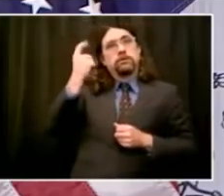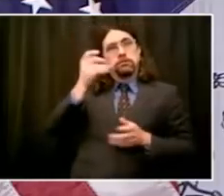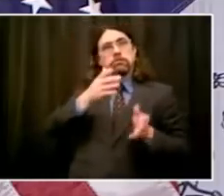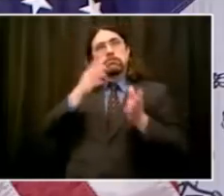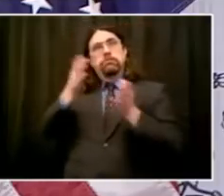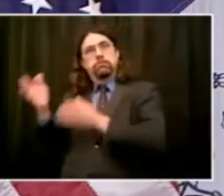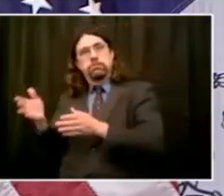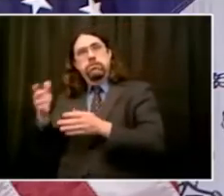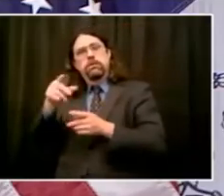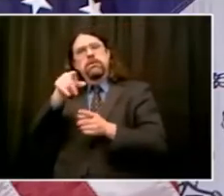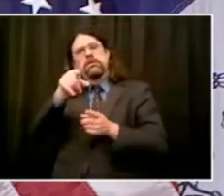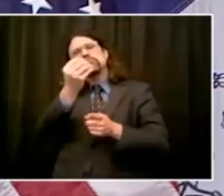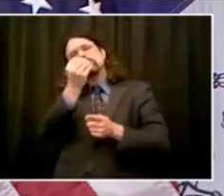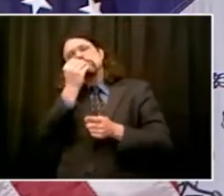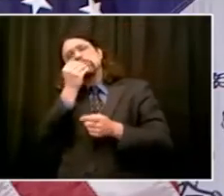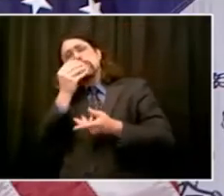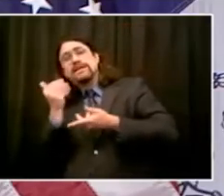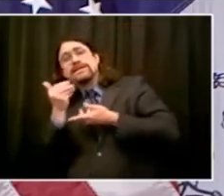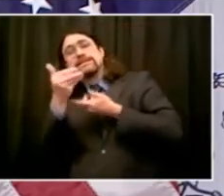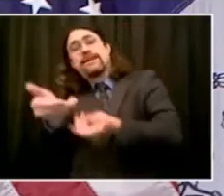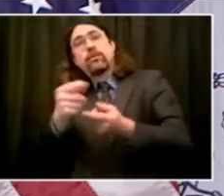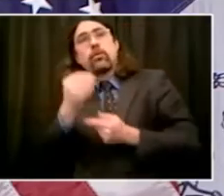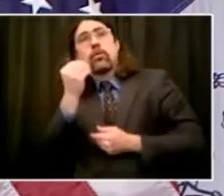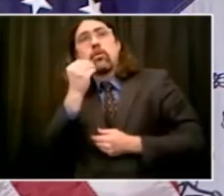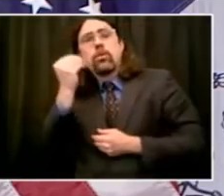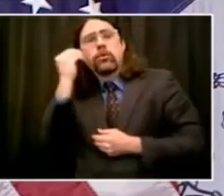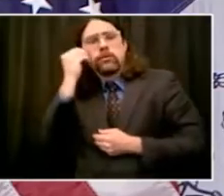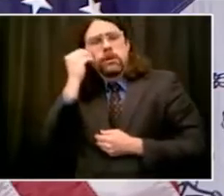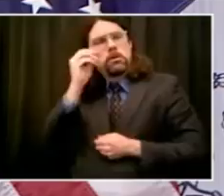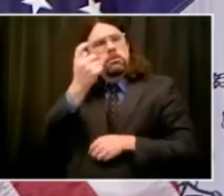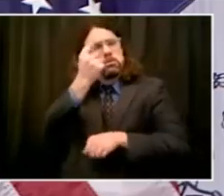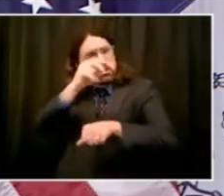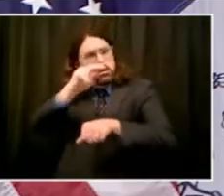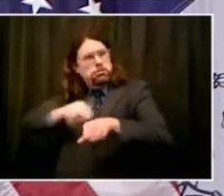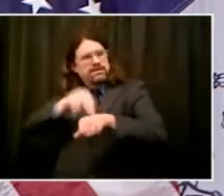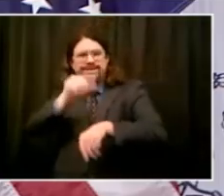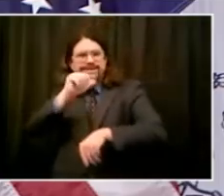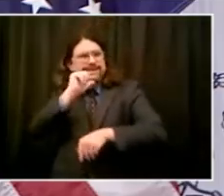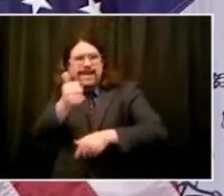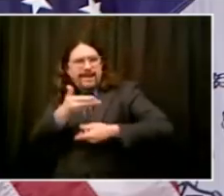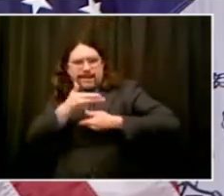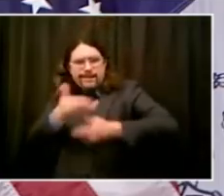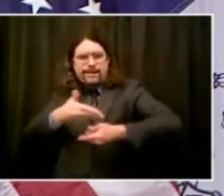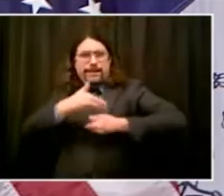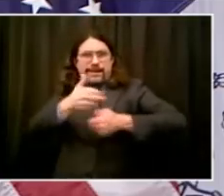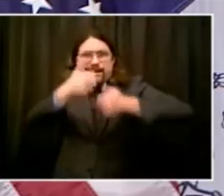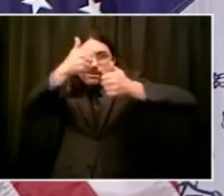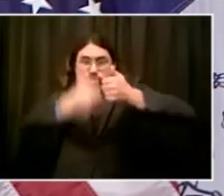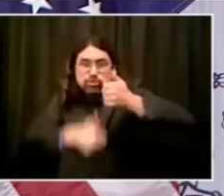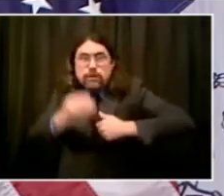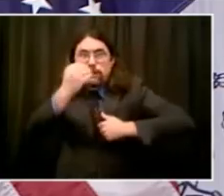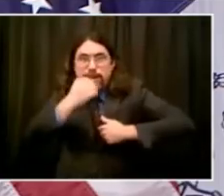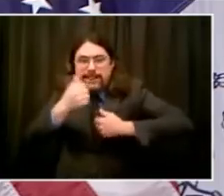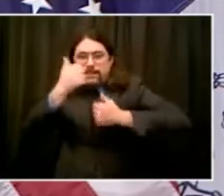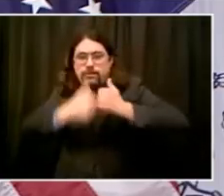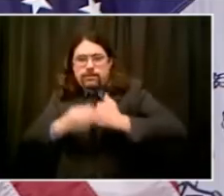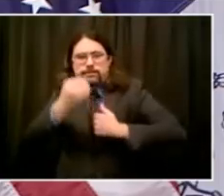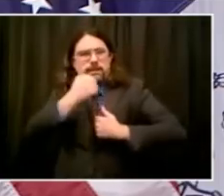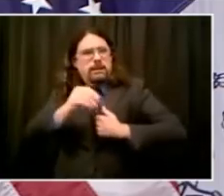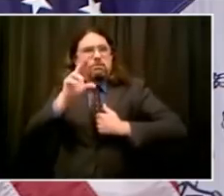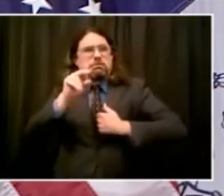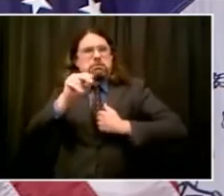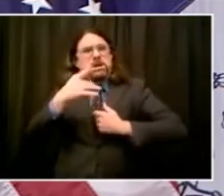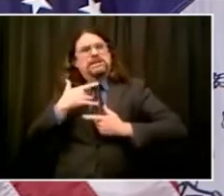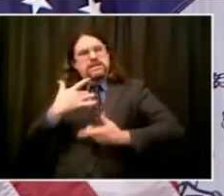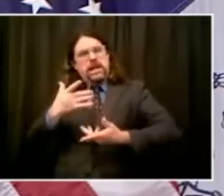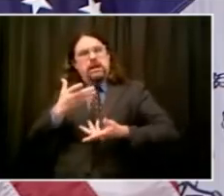get that right every time, obviously. But this concern, which some of your colleagues raised recently, I'll talk to Commissioner Garcia about this. I don't know what's going